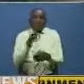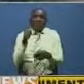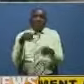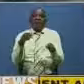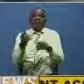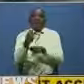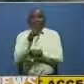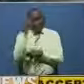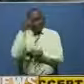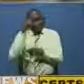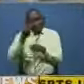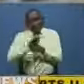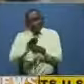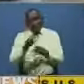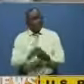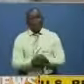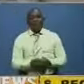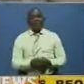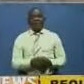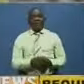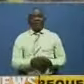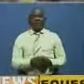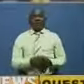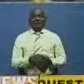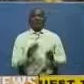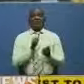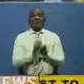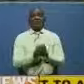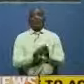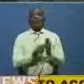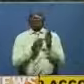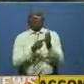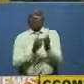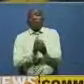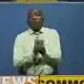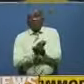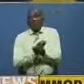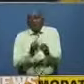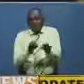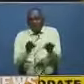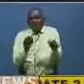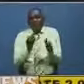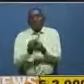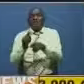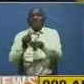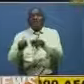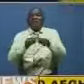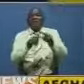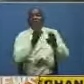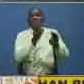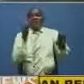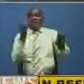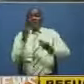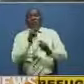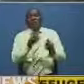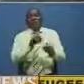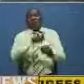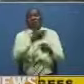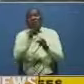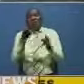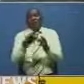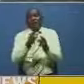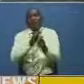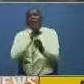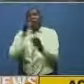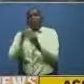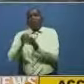to transact businesses, and this is evident by the numerous buses that transport people from other parts